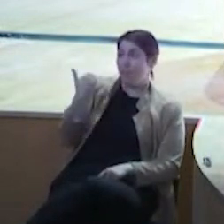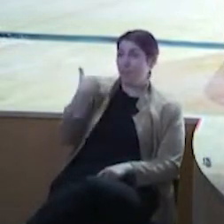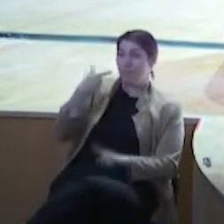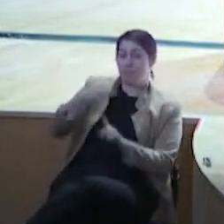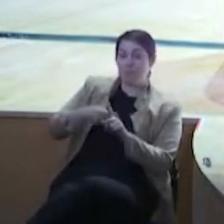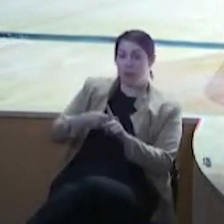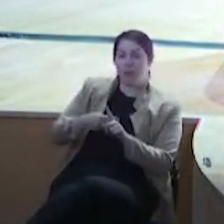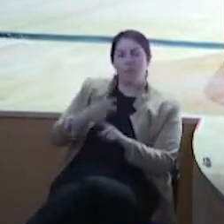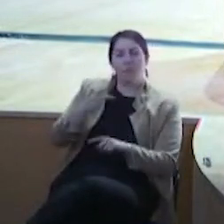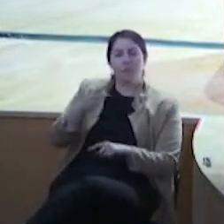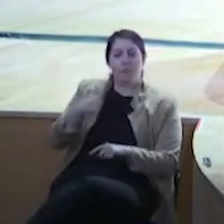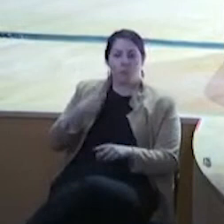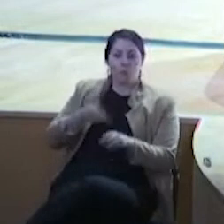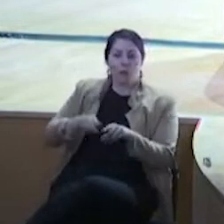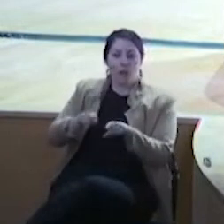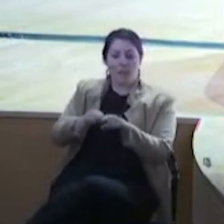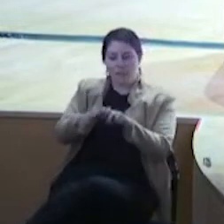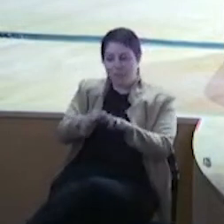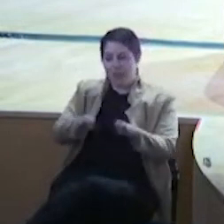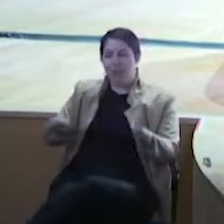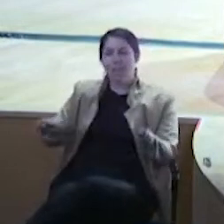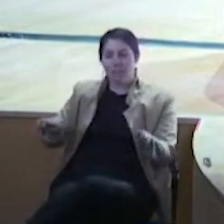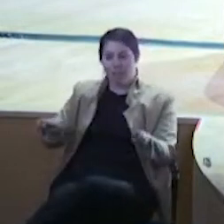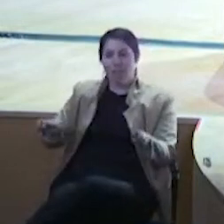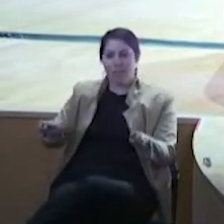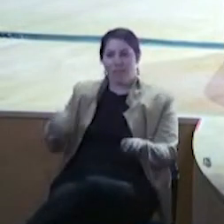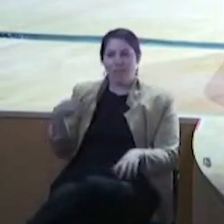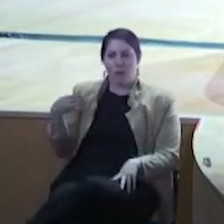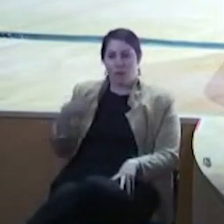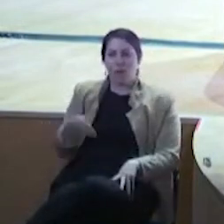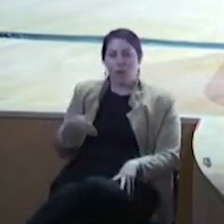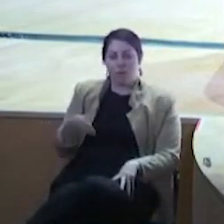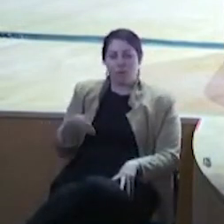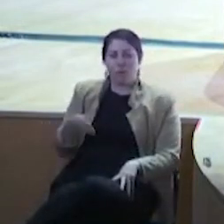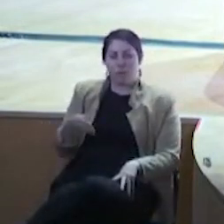a panelist on a side